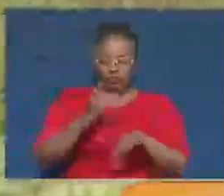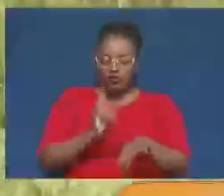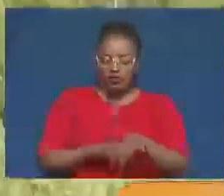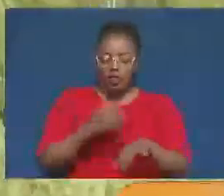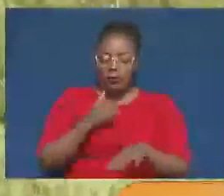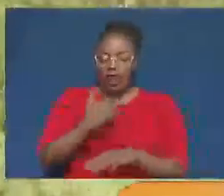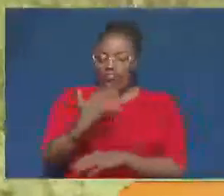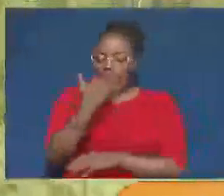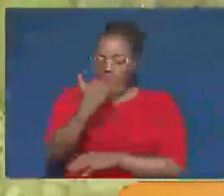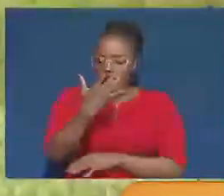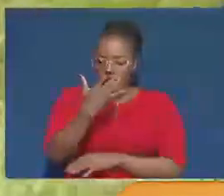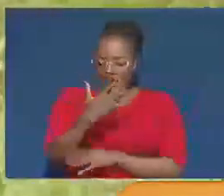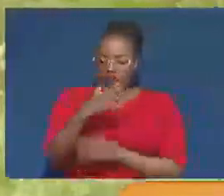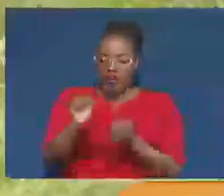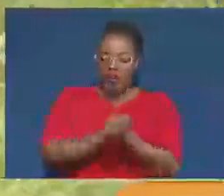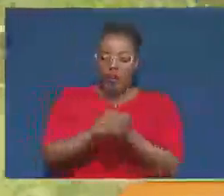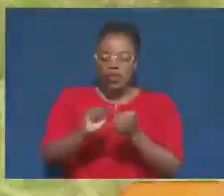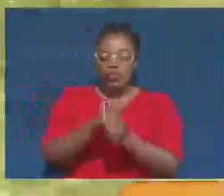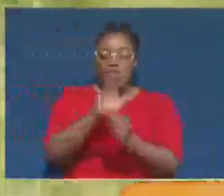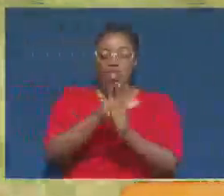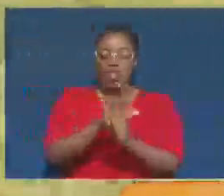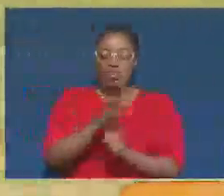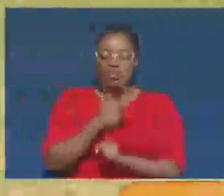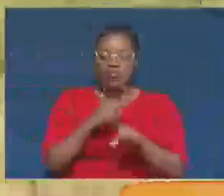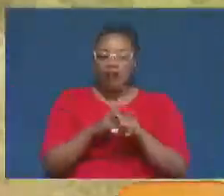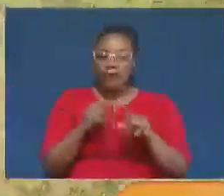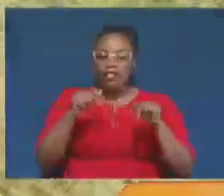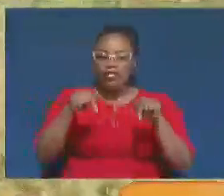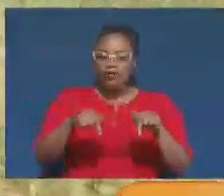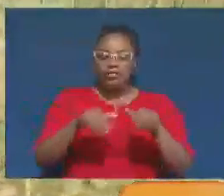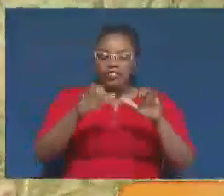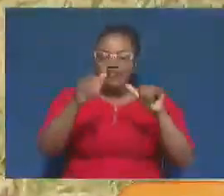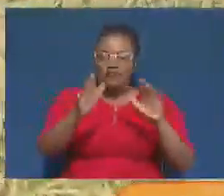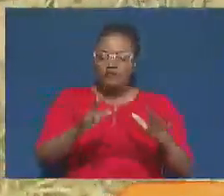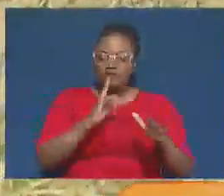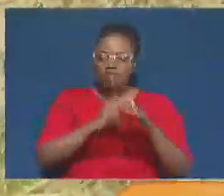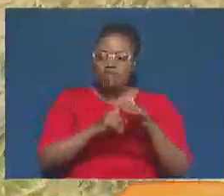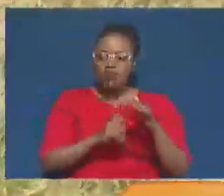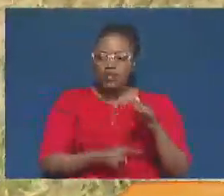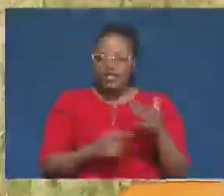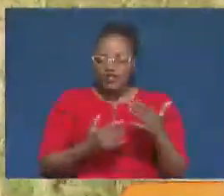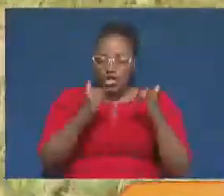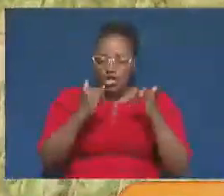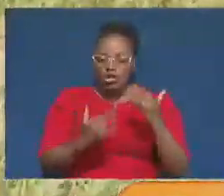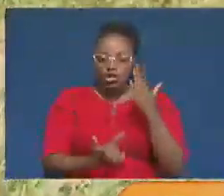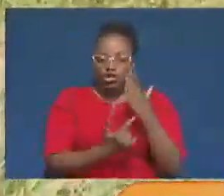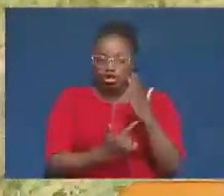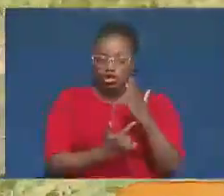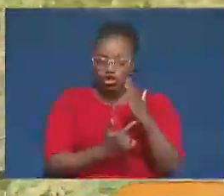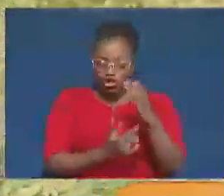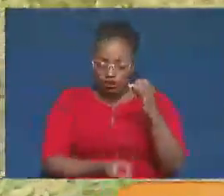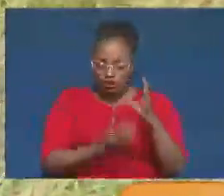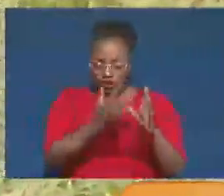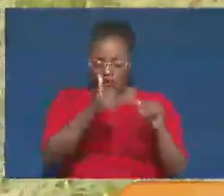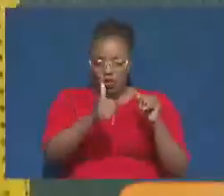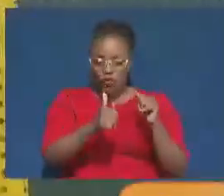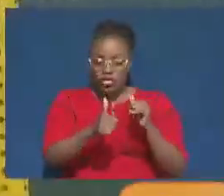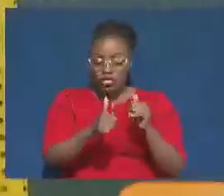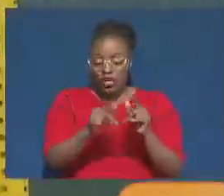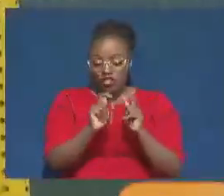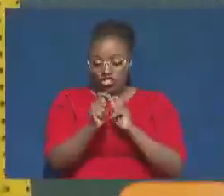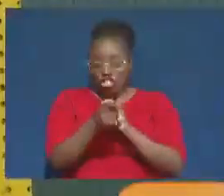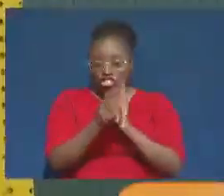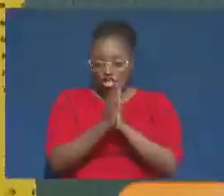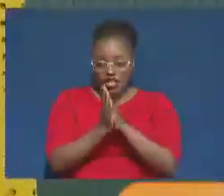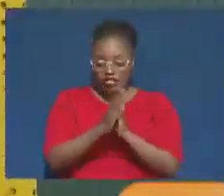infiltrates, causing spoilage. But today, farmers here say a new technology is rewriting that story.